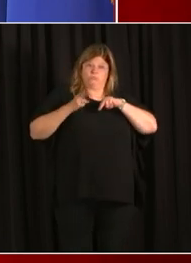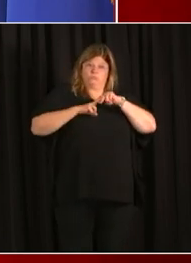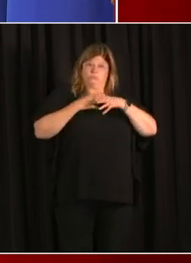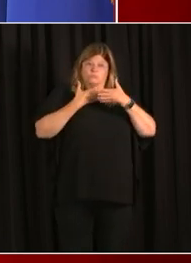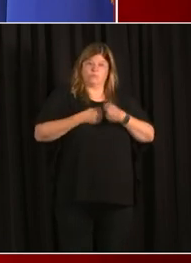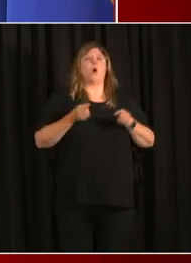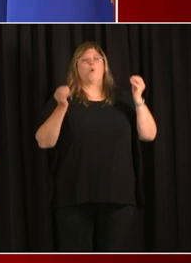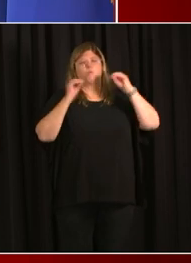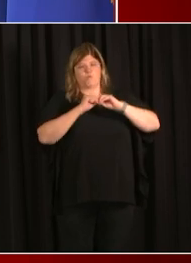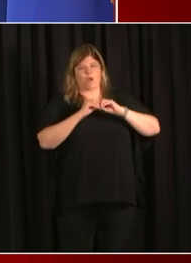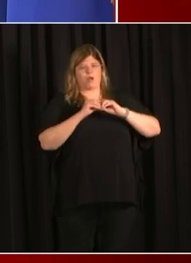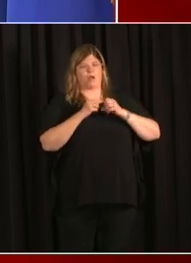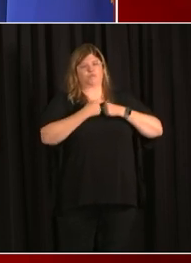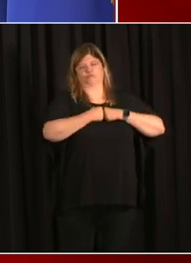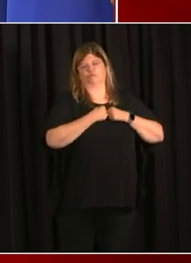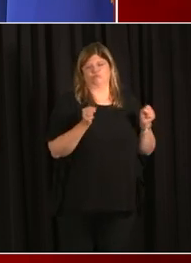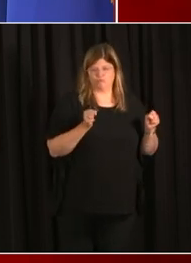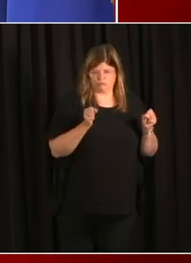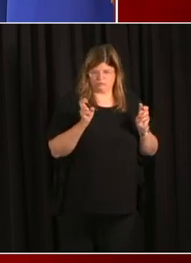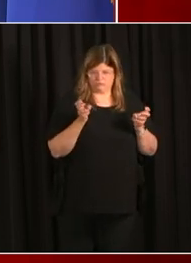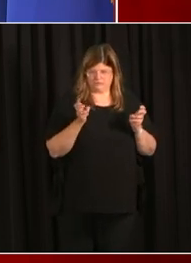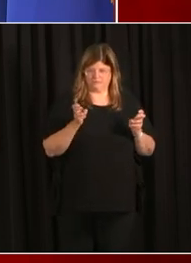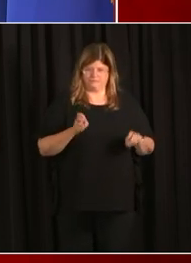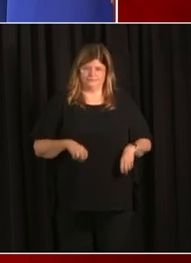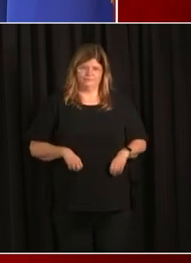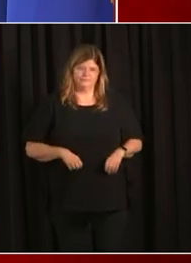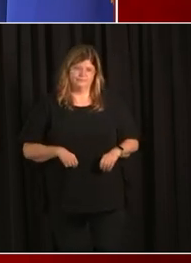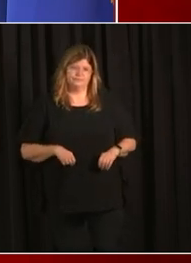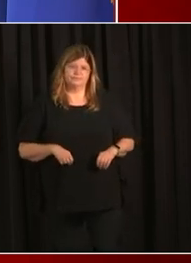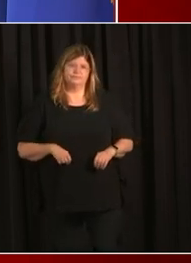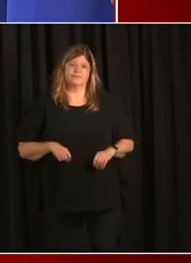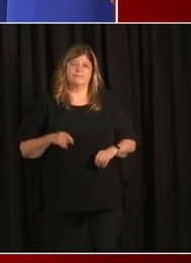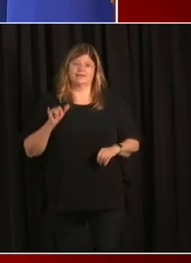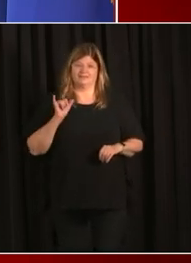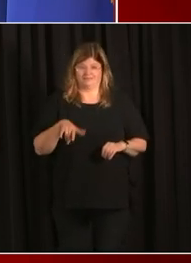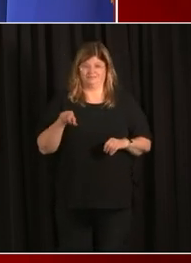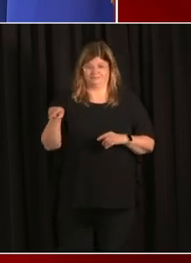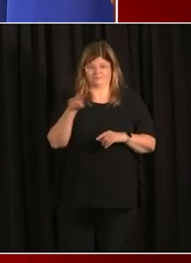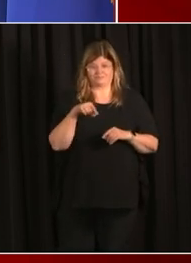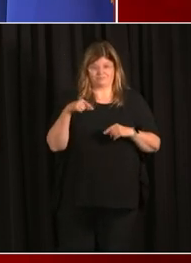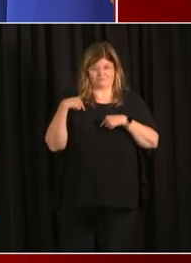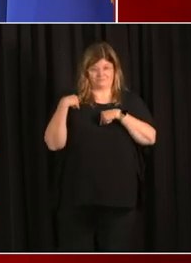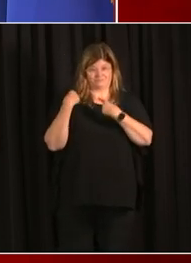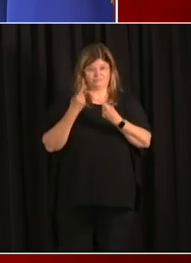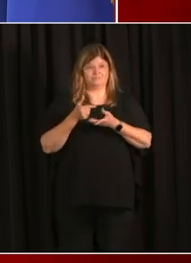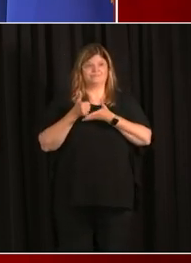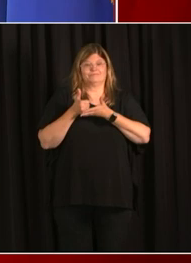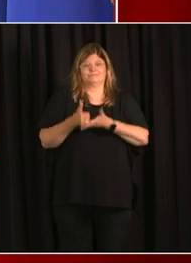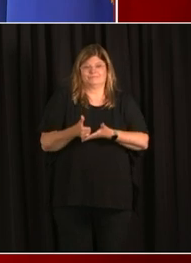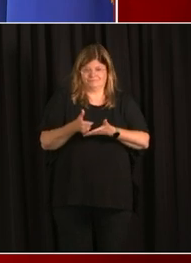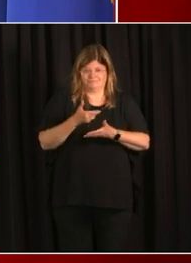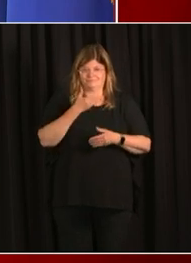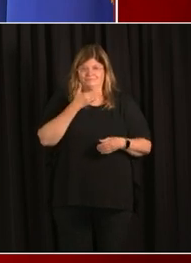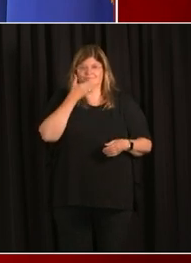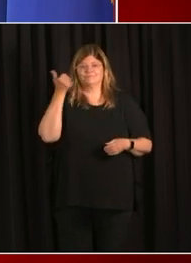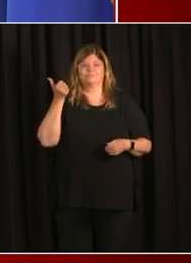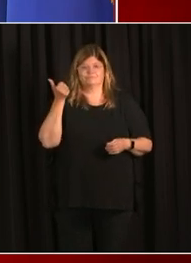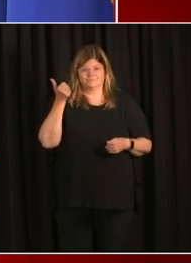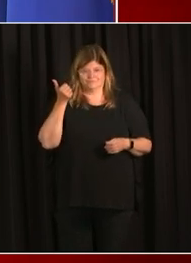understand the privacy laws as well. So those things have been helpful and have been helpful in getting people